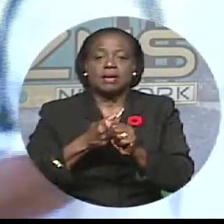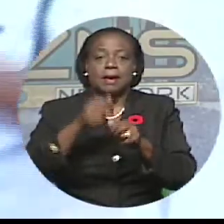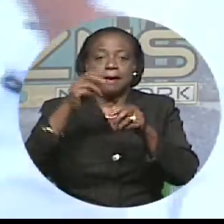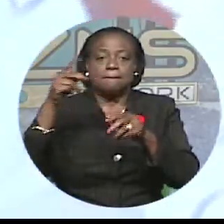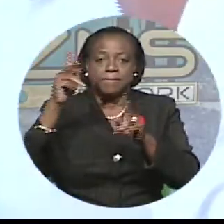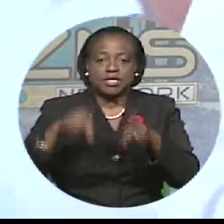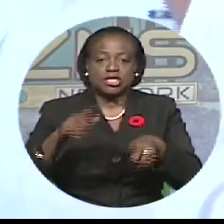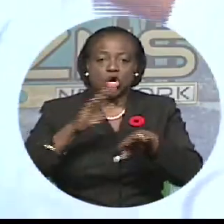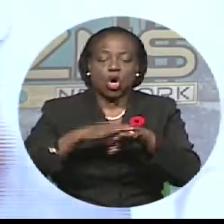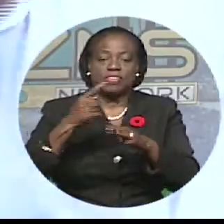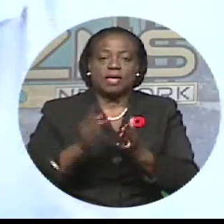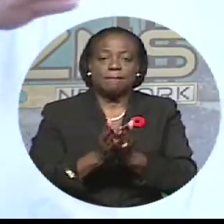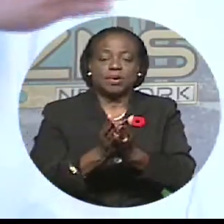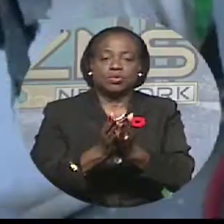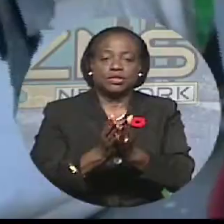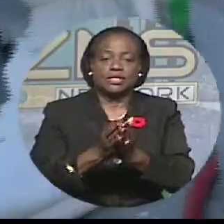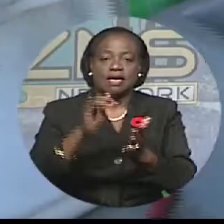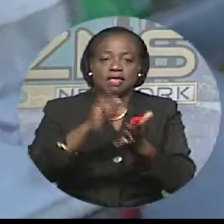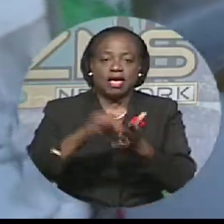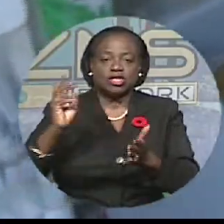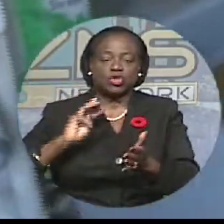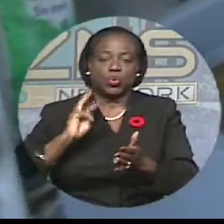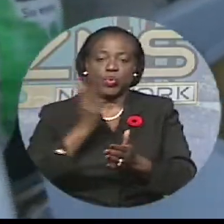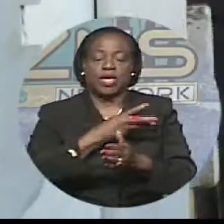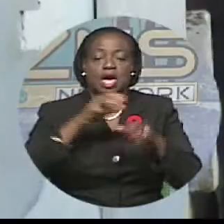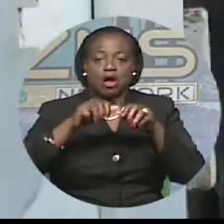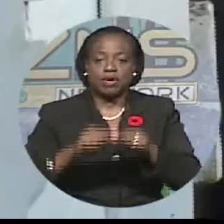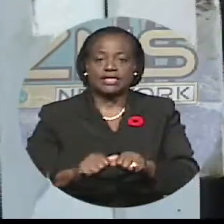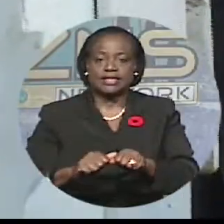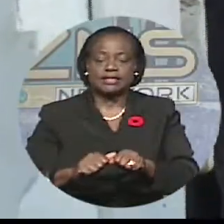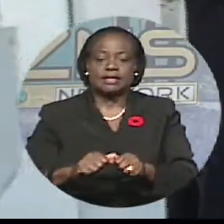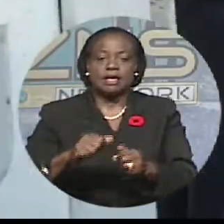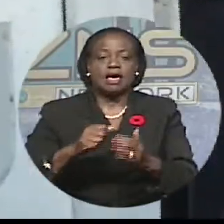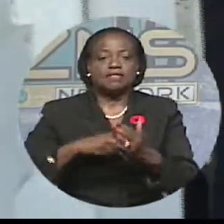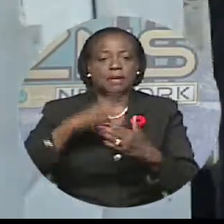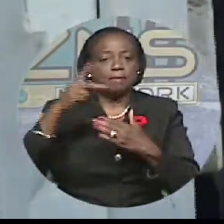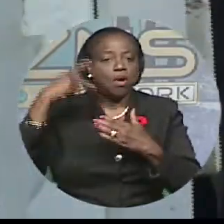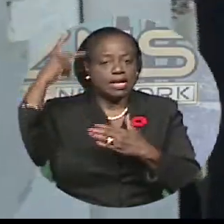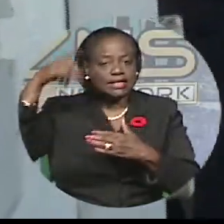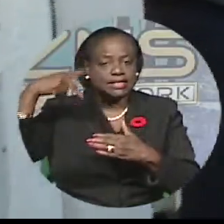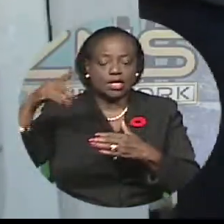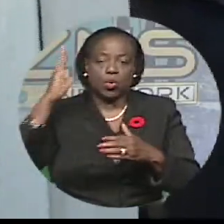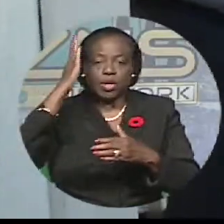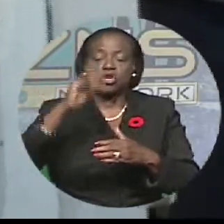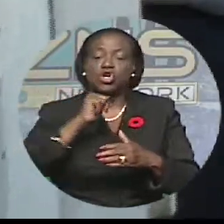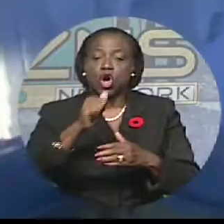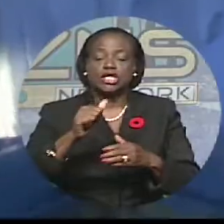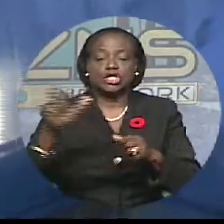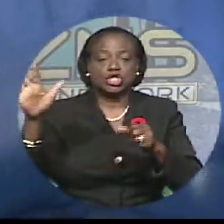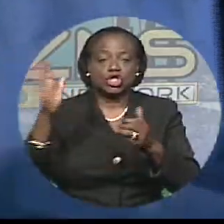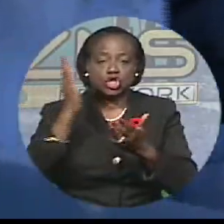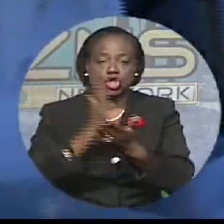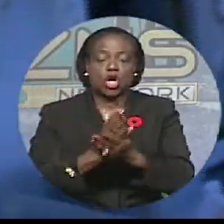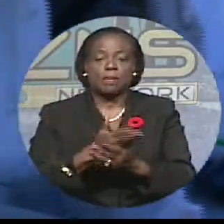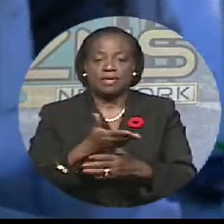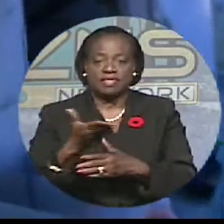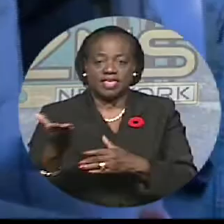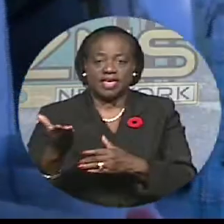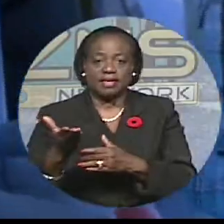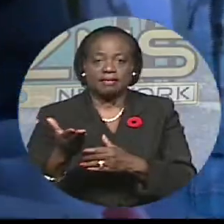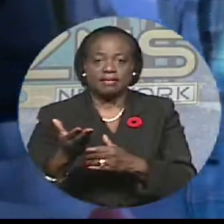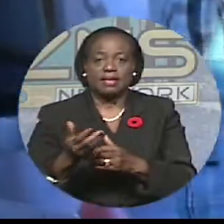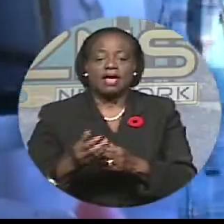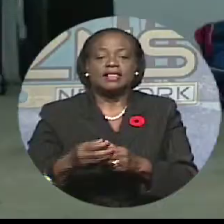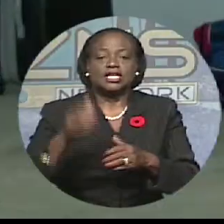the new policy won't stop there. Minister Gray says government anticipates ending the common practice of hiring Bahamian foreign work